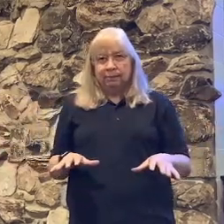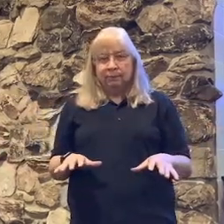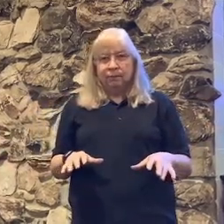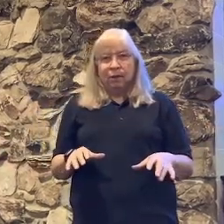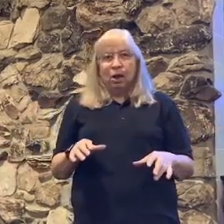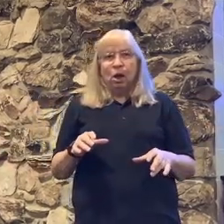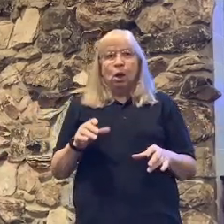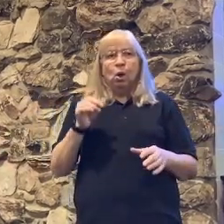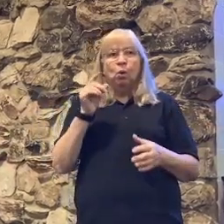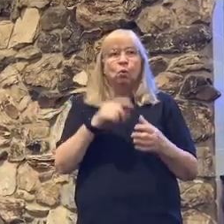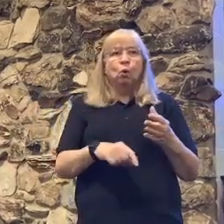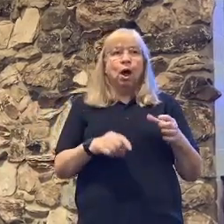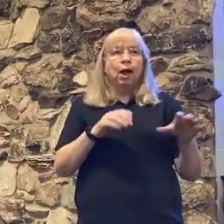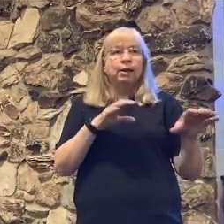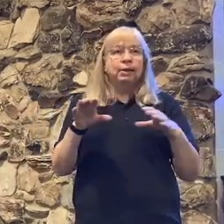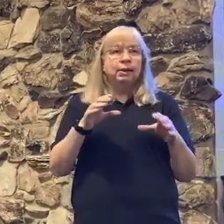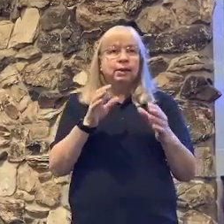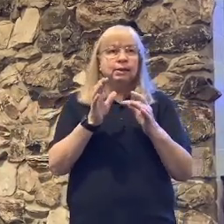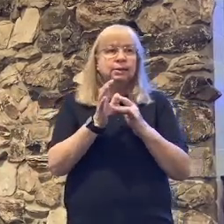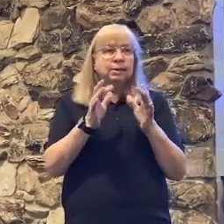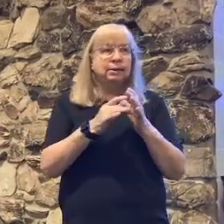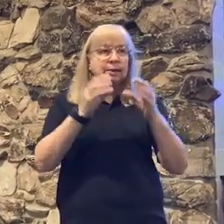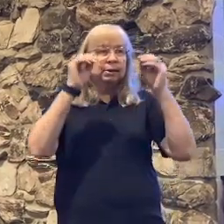What did Jesus teach me